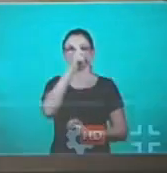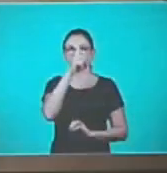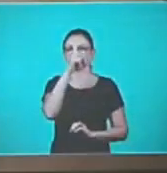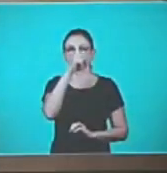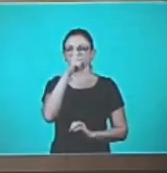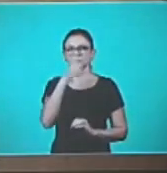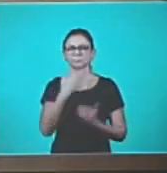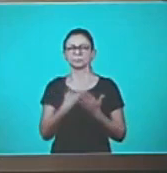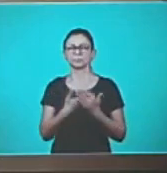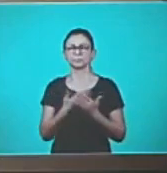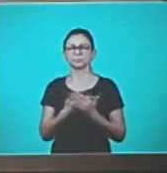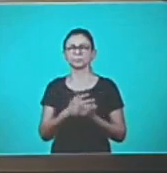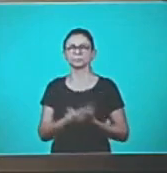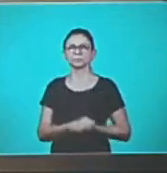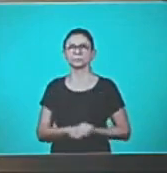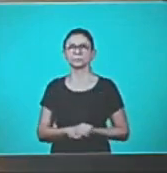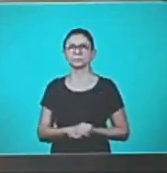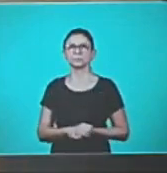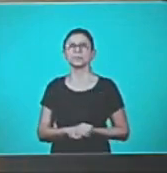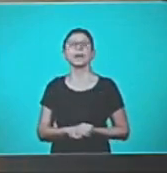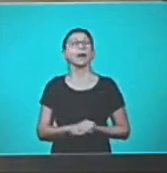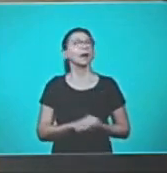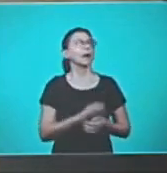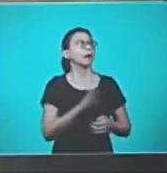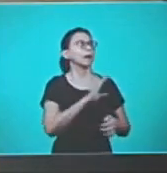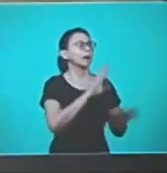study. We're going to go to the study.